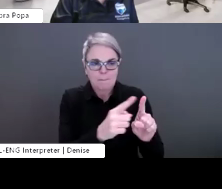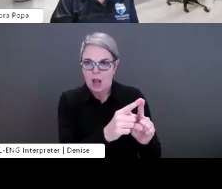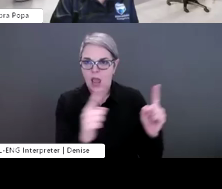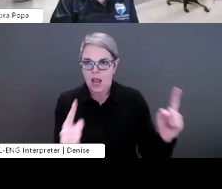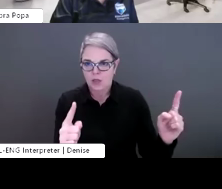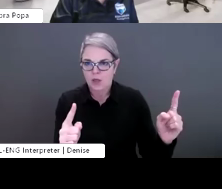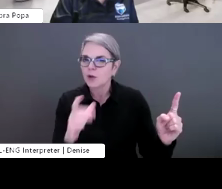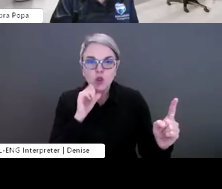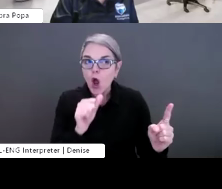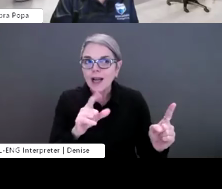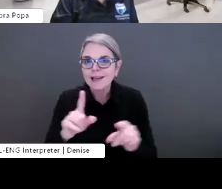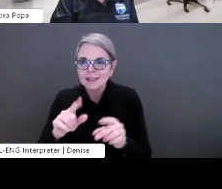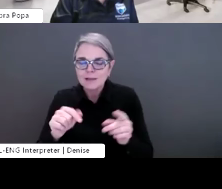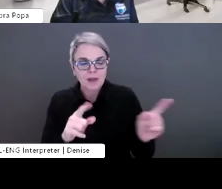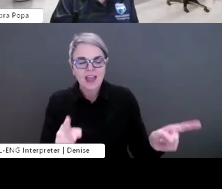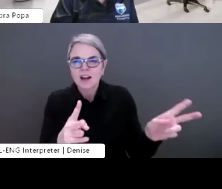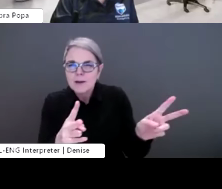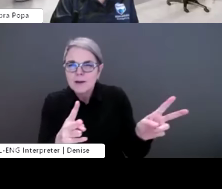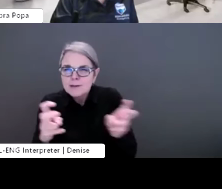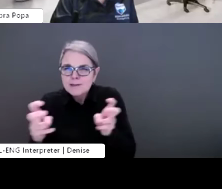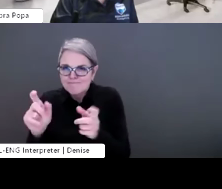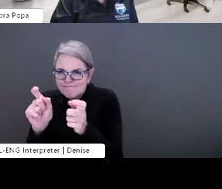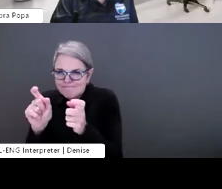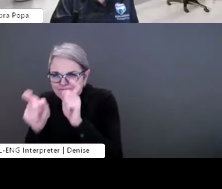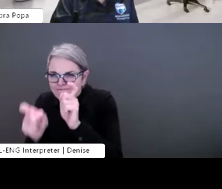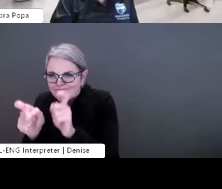And that will tell you, for example, if I type in